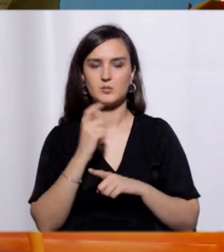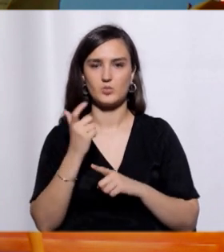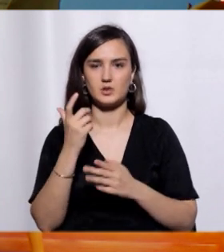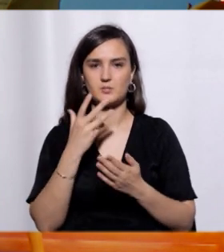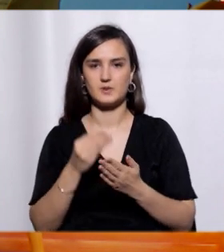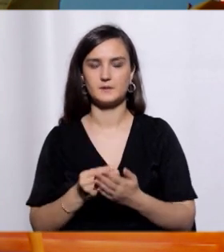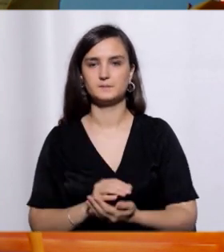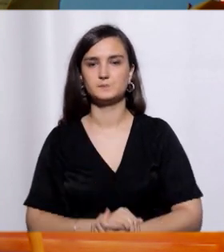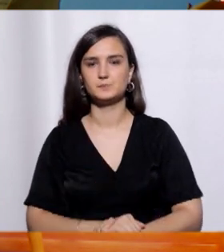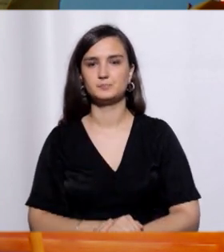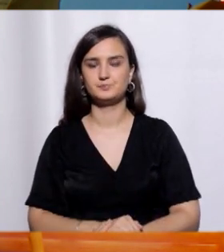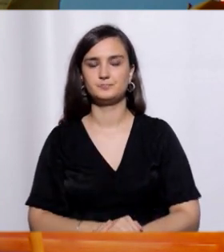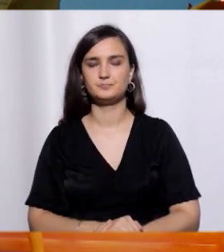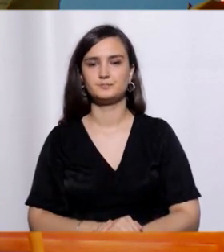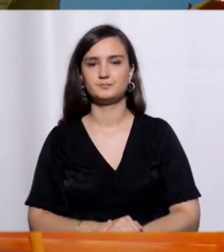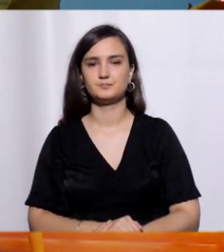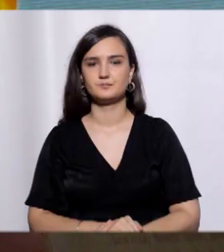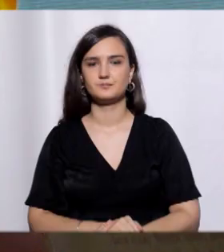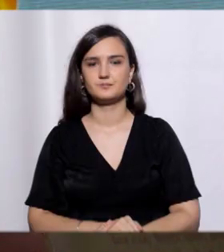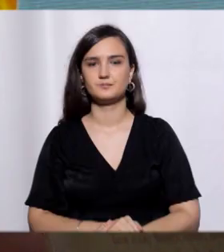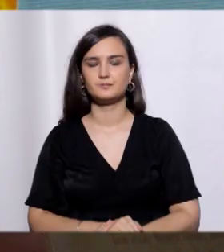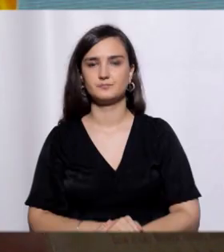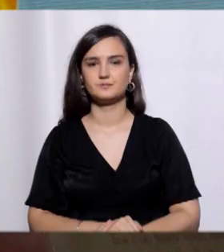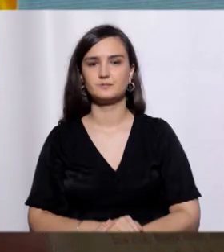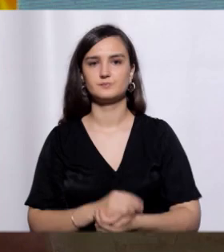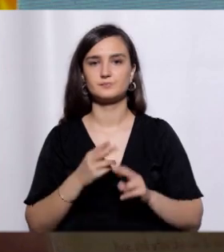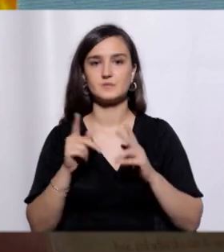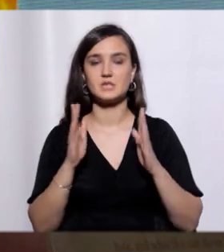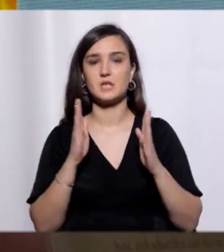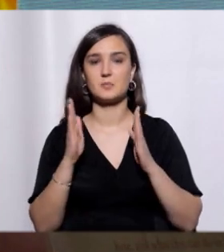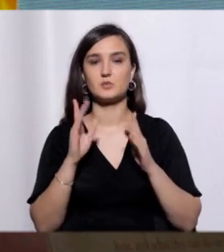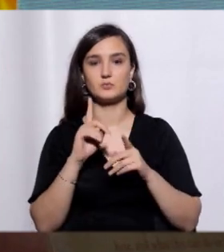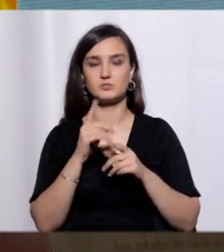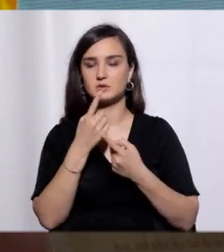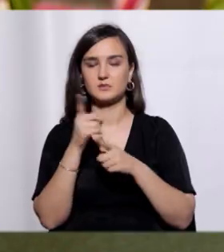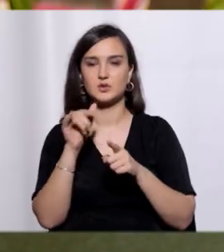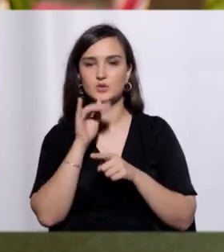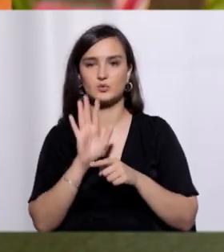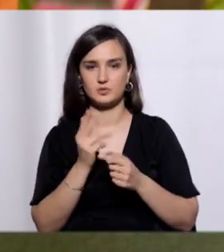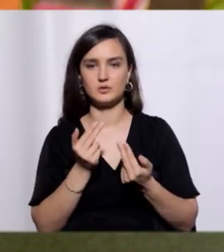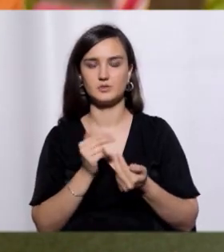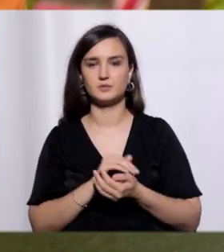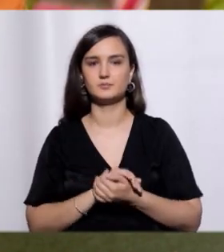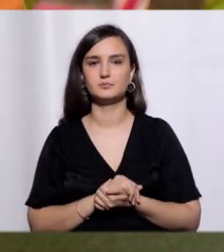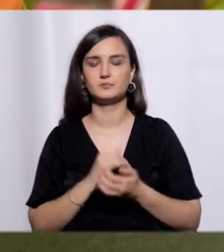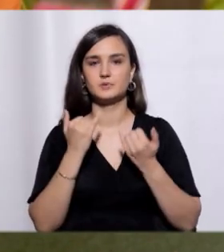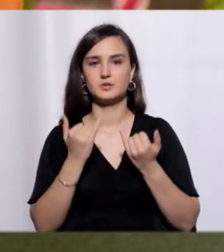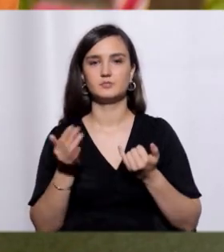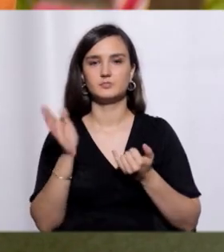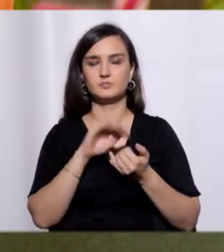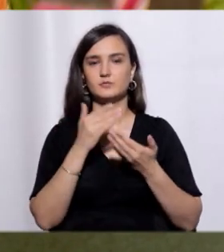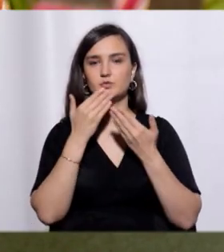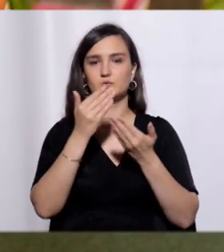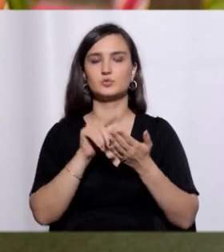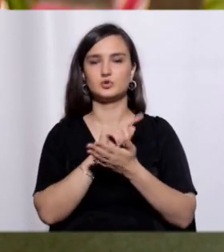independent. Because of her class, it gave her the Yes. stability to do so, but others could not, yes. Yeah. Now let's ask